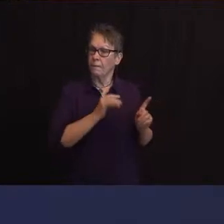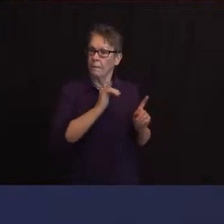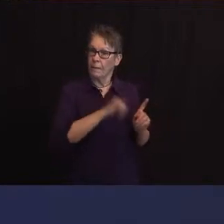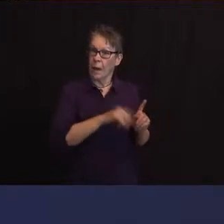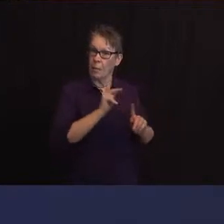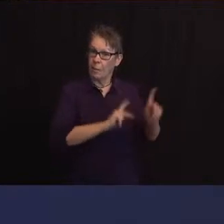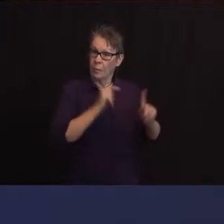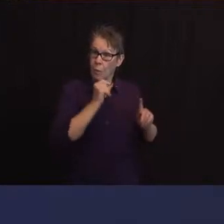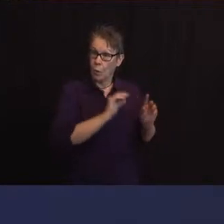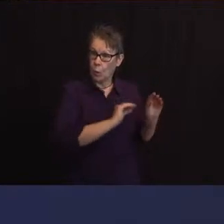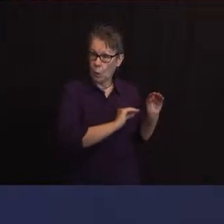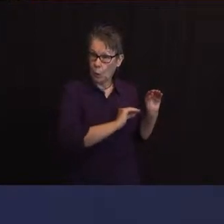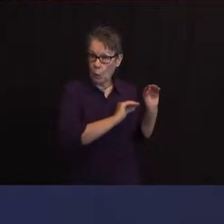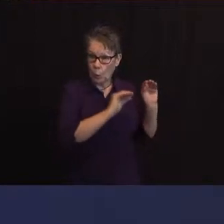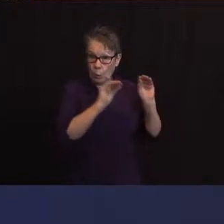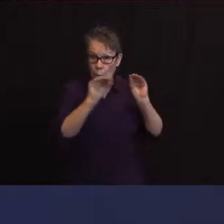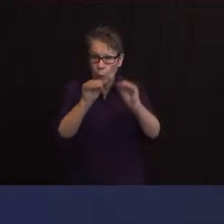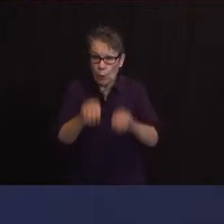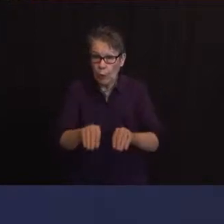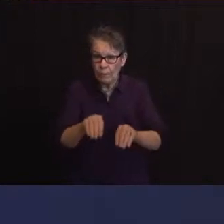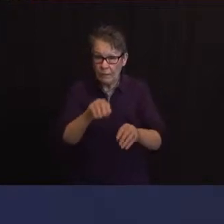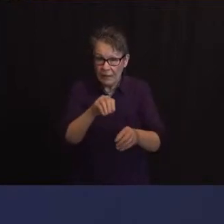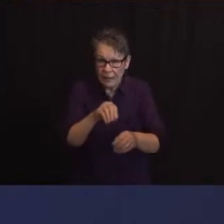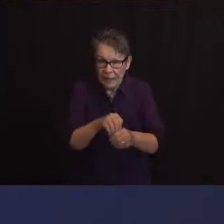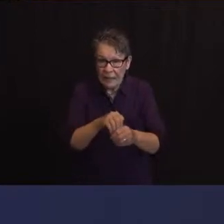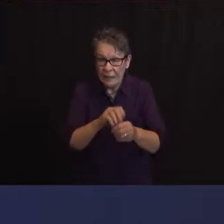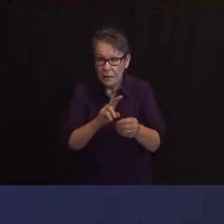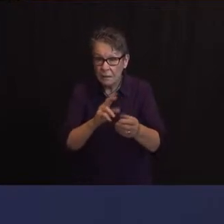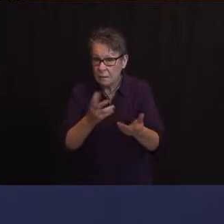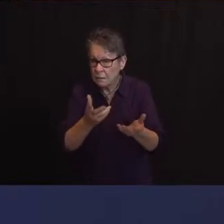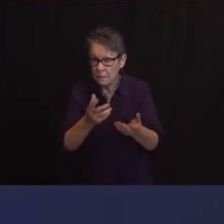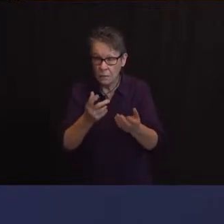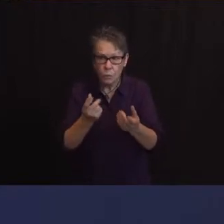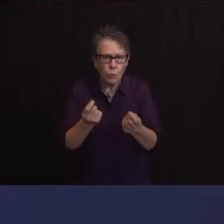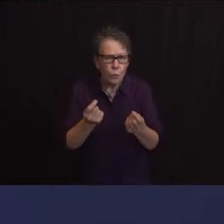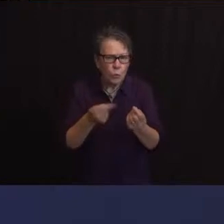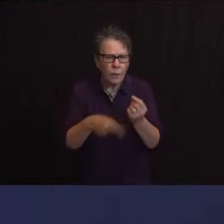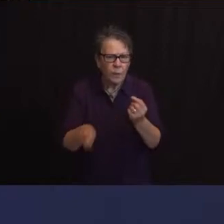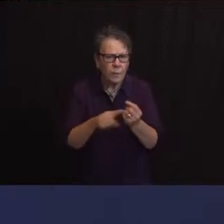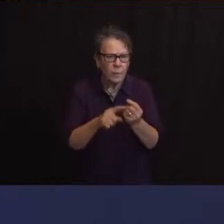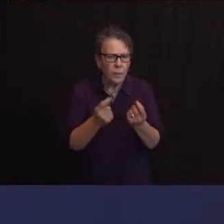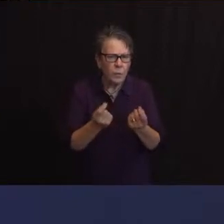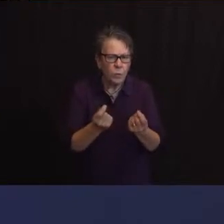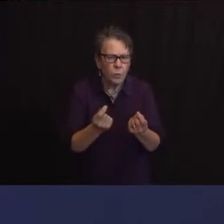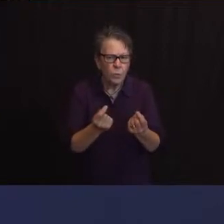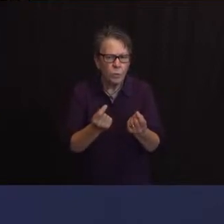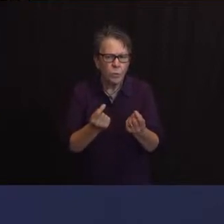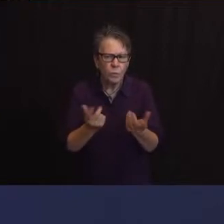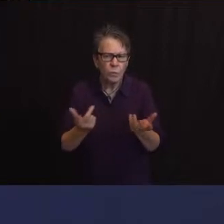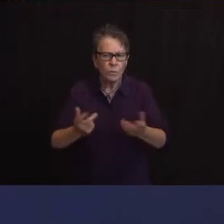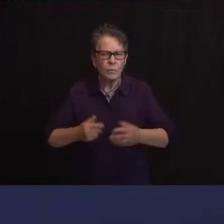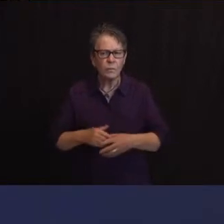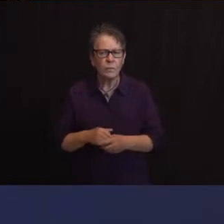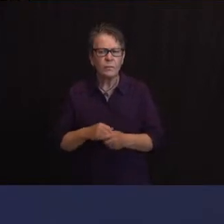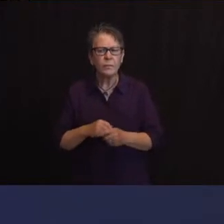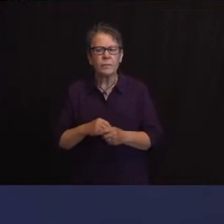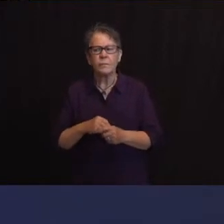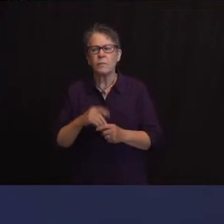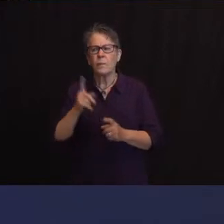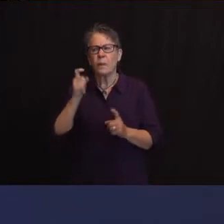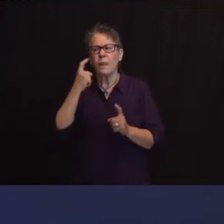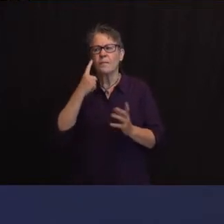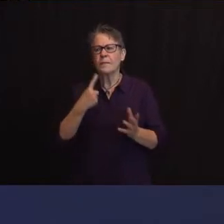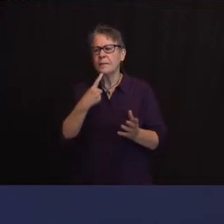need vaccinations. Thanks. Thanks, Dustin. On the first one, I rolled this number out at the end of the week. You and I had a meeting with